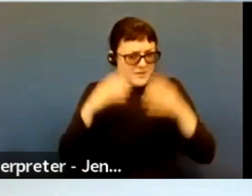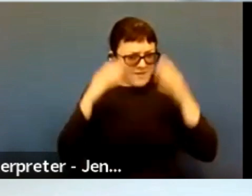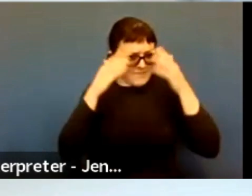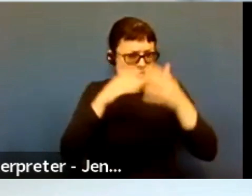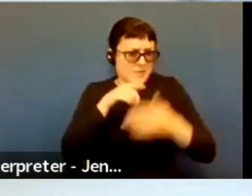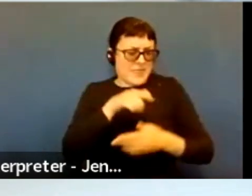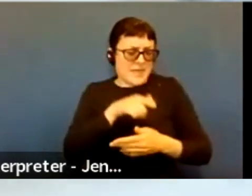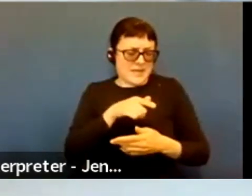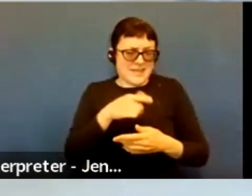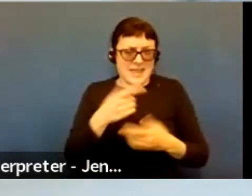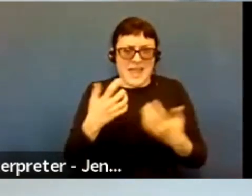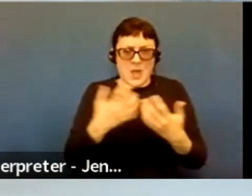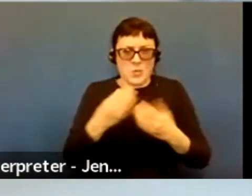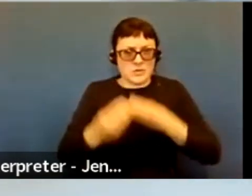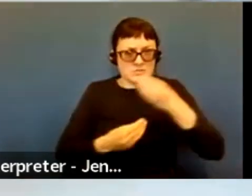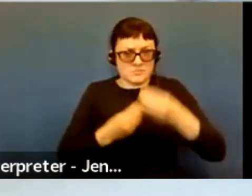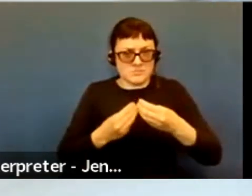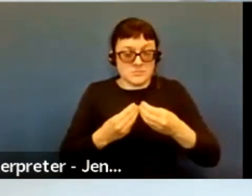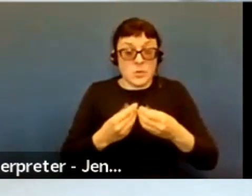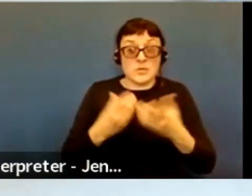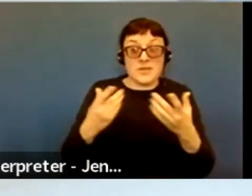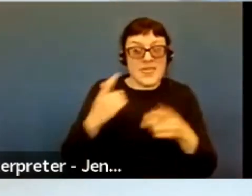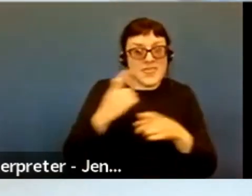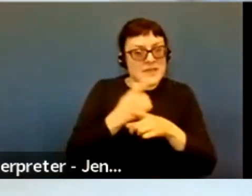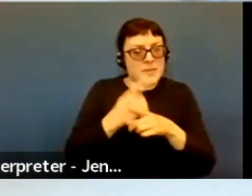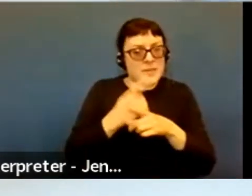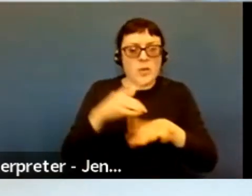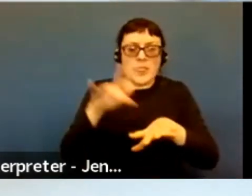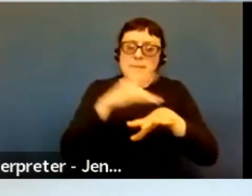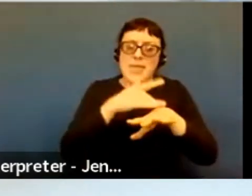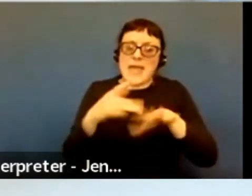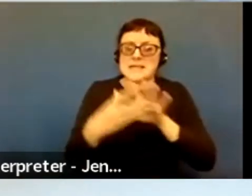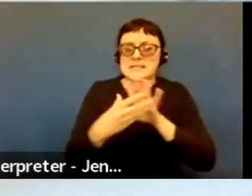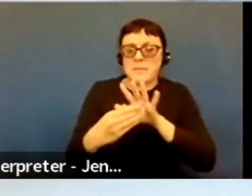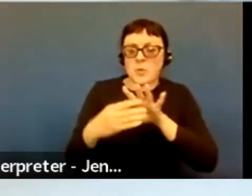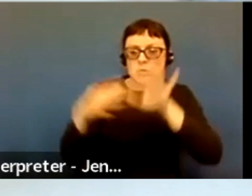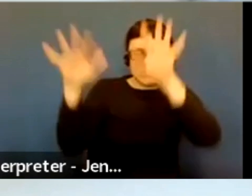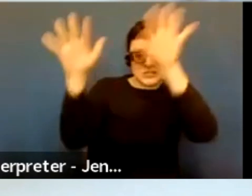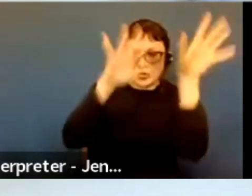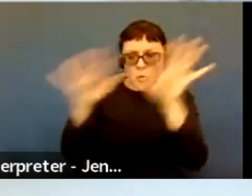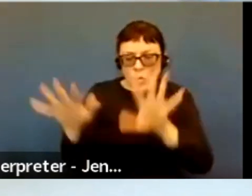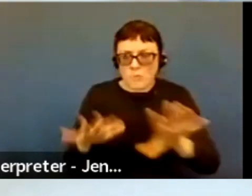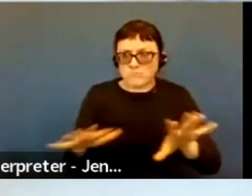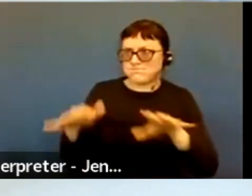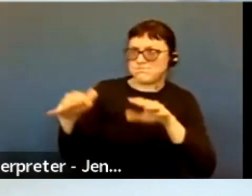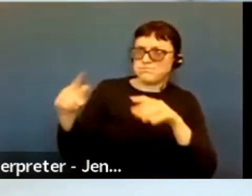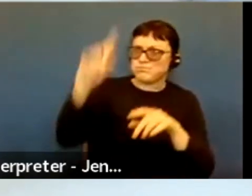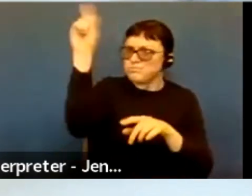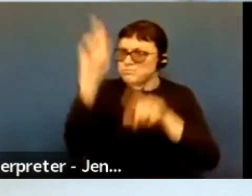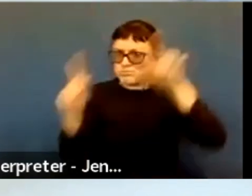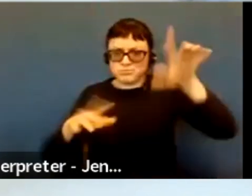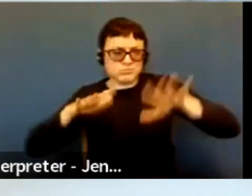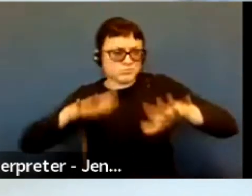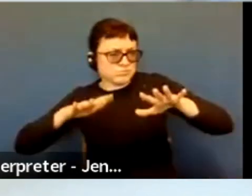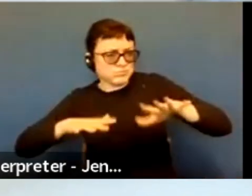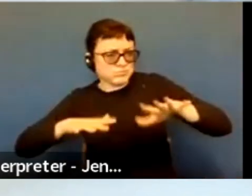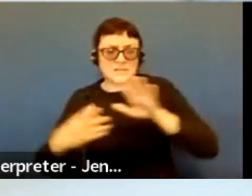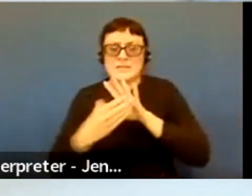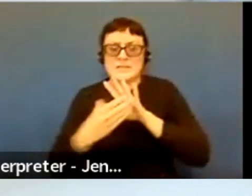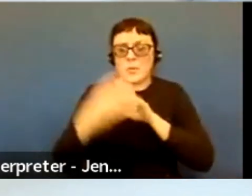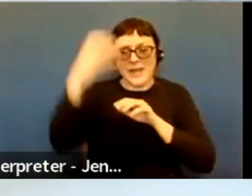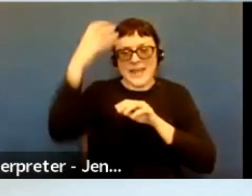that? I would go even further and say that the extremes of weather in some of these places, the storms in King